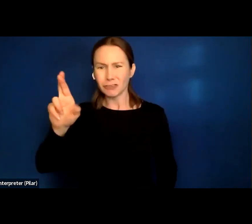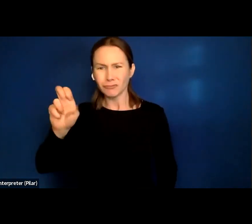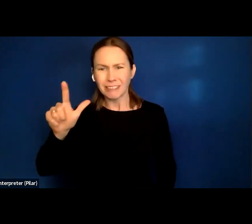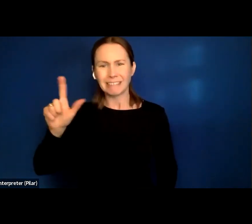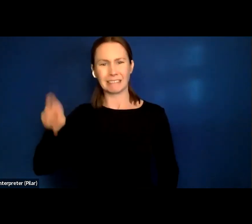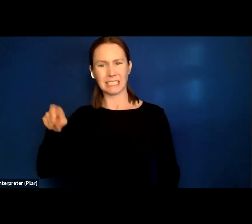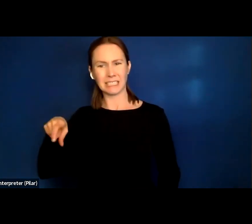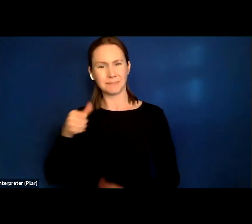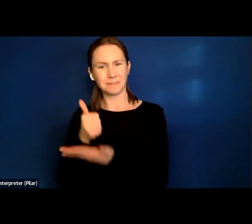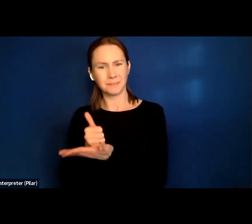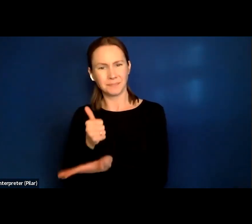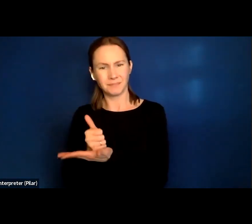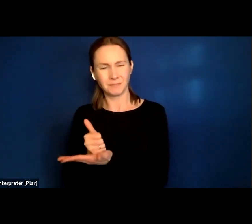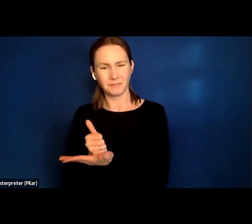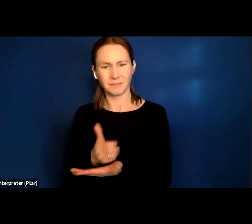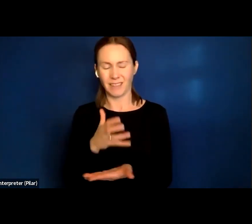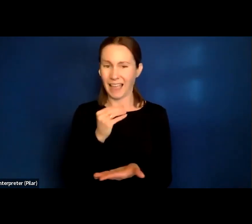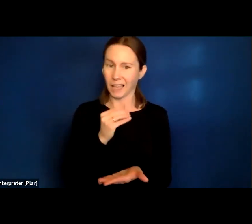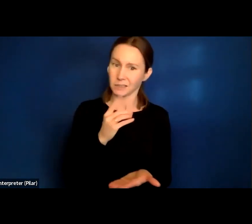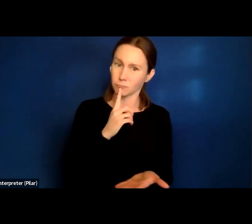painful for our movement leaders.